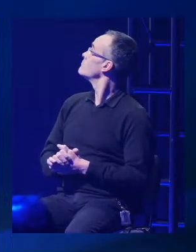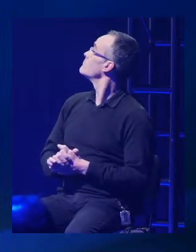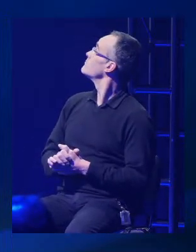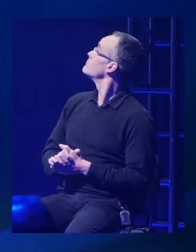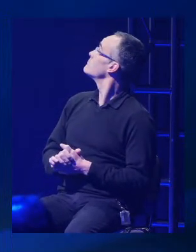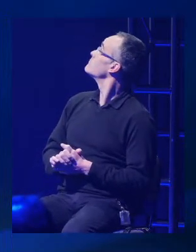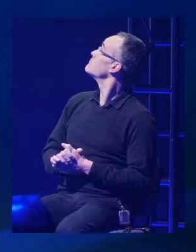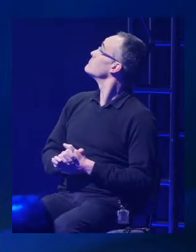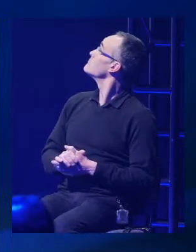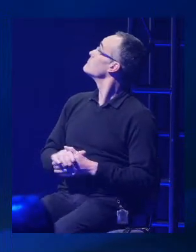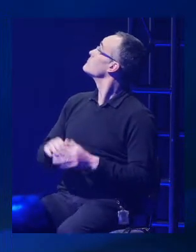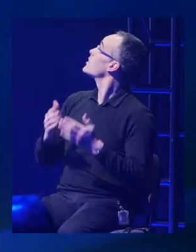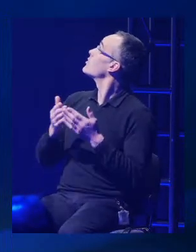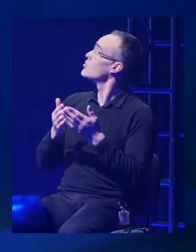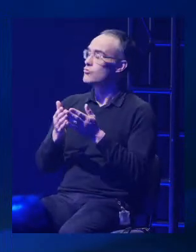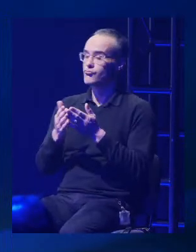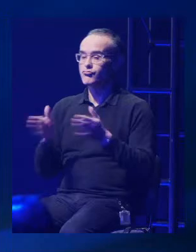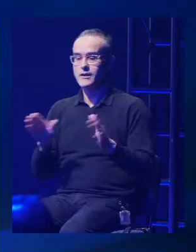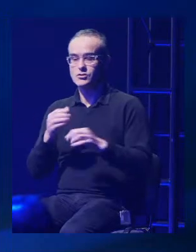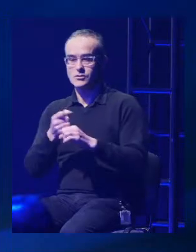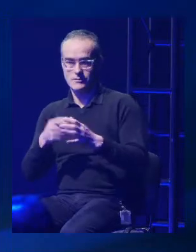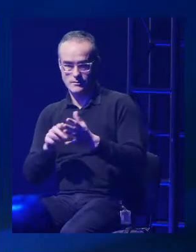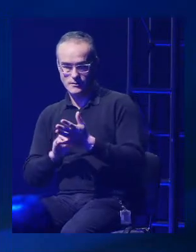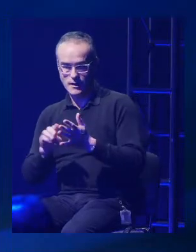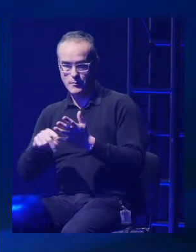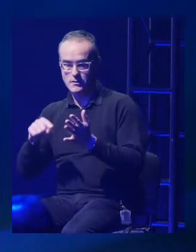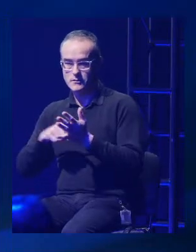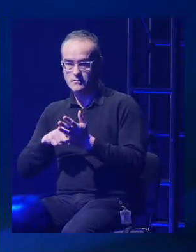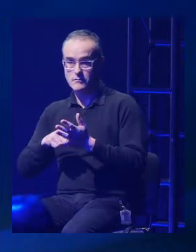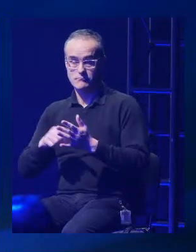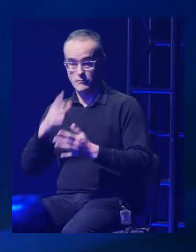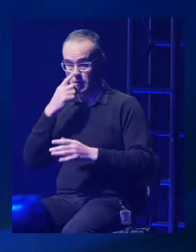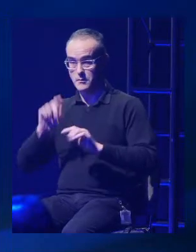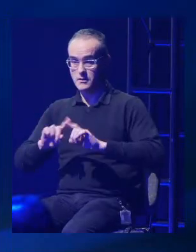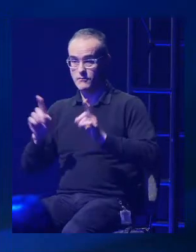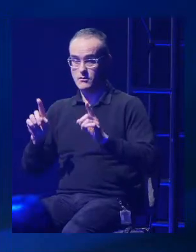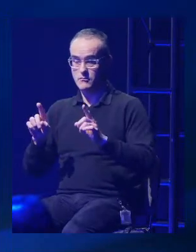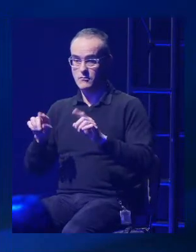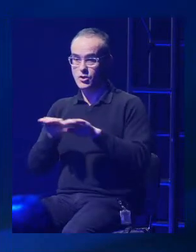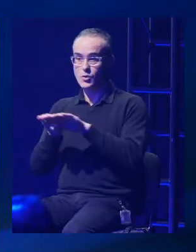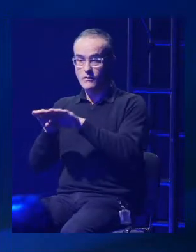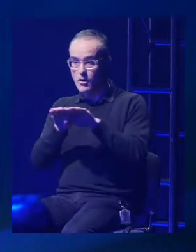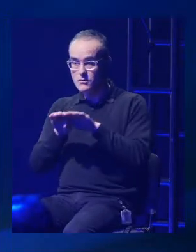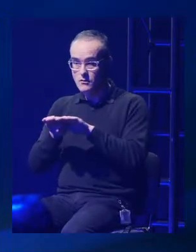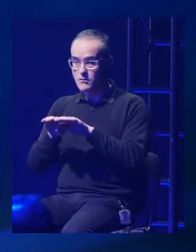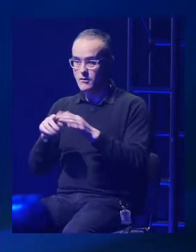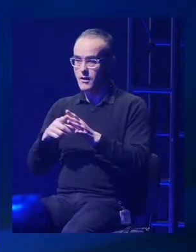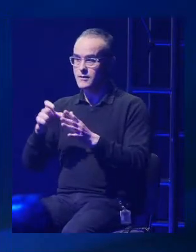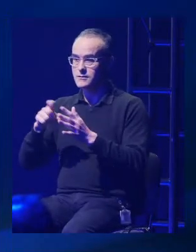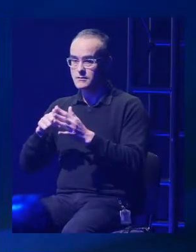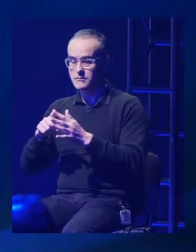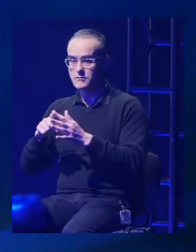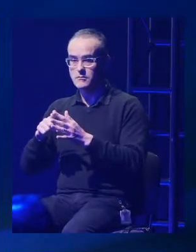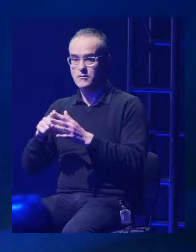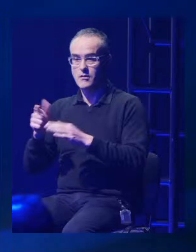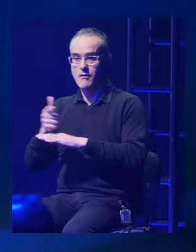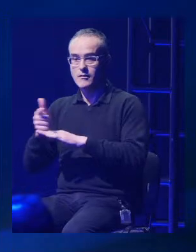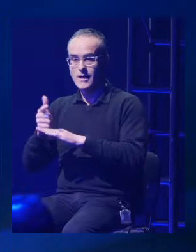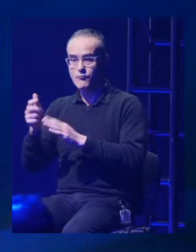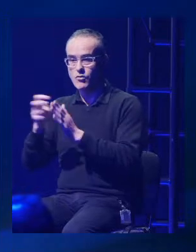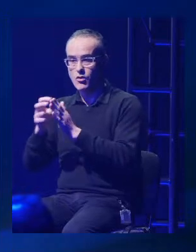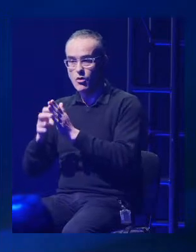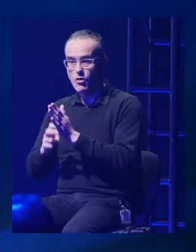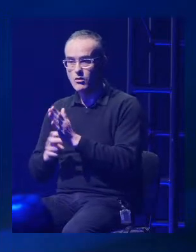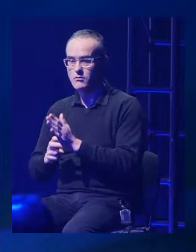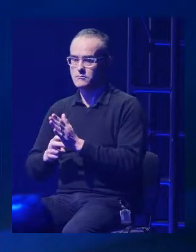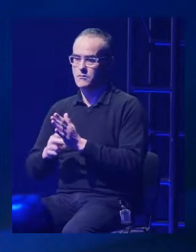Range and gamut. So dynamic range and color gamuts could all be different too. We've got universal, we've got ACEs. Camera log, I'm sure you've all been and had a look at some of